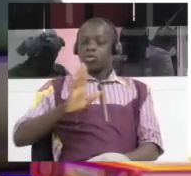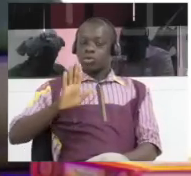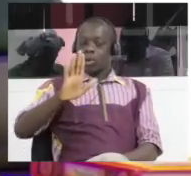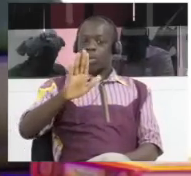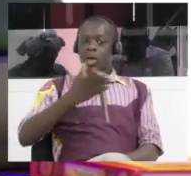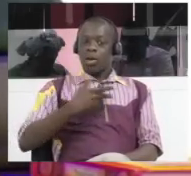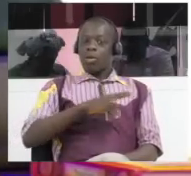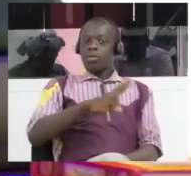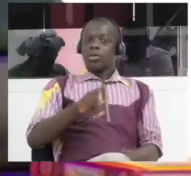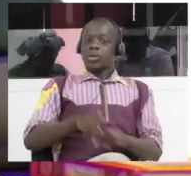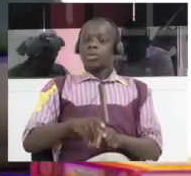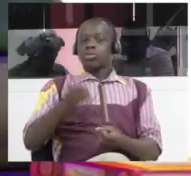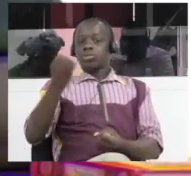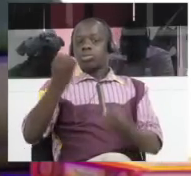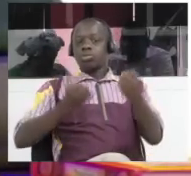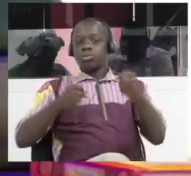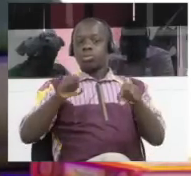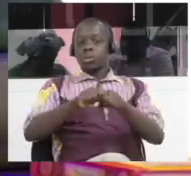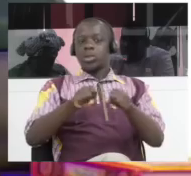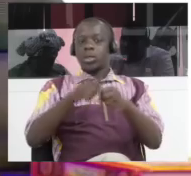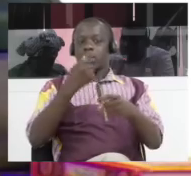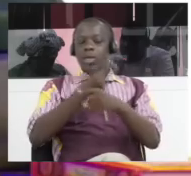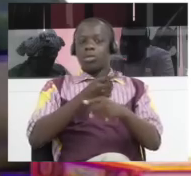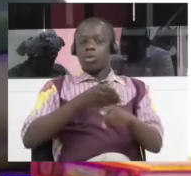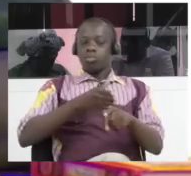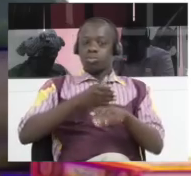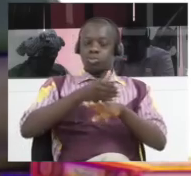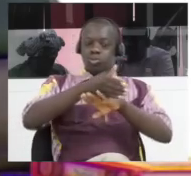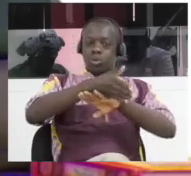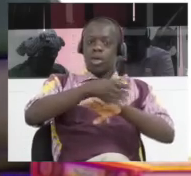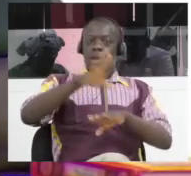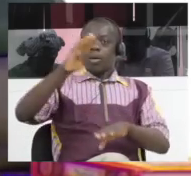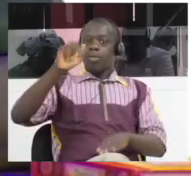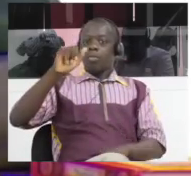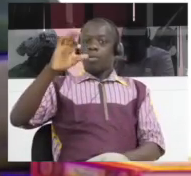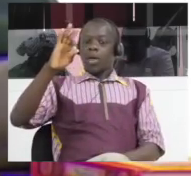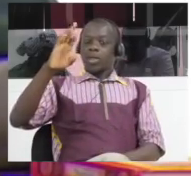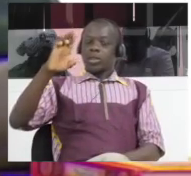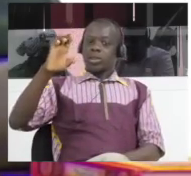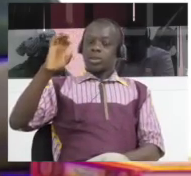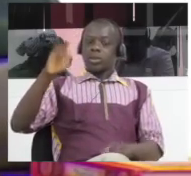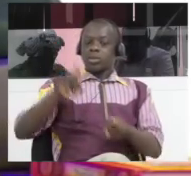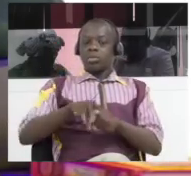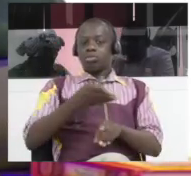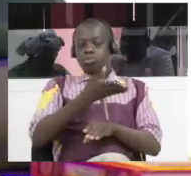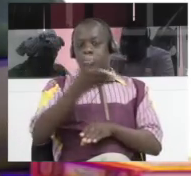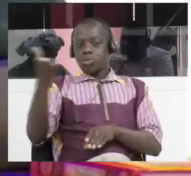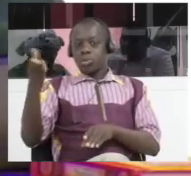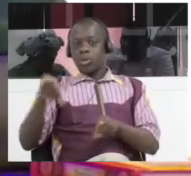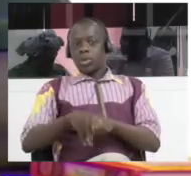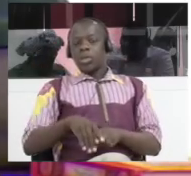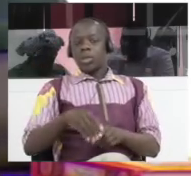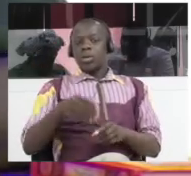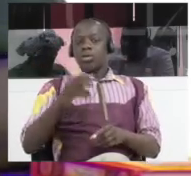stop. There was no checkpoint. We drove from Senegambia via this Battle Hardin Highway, then to Westfield, and